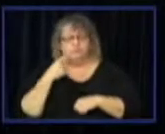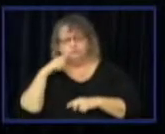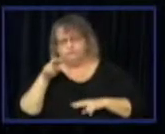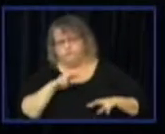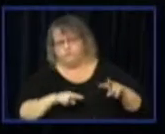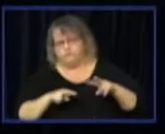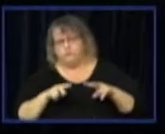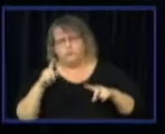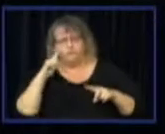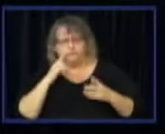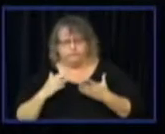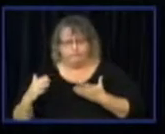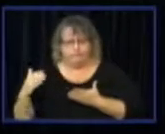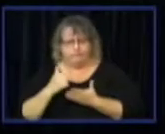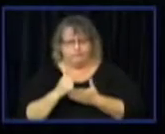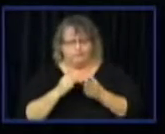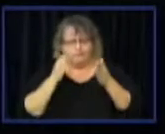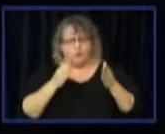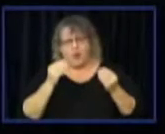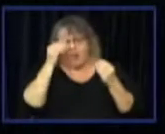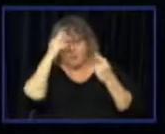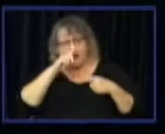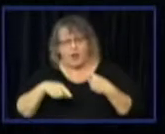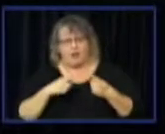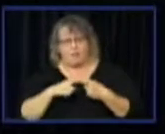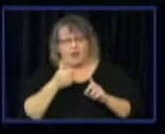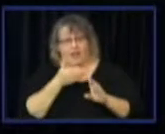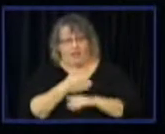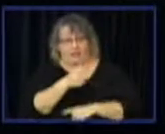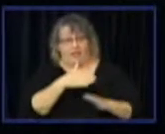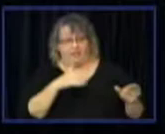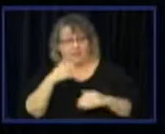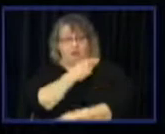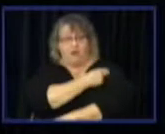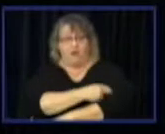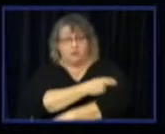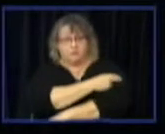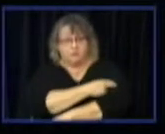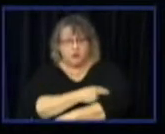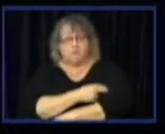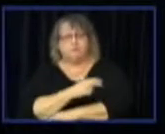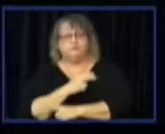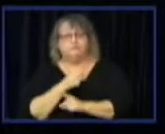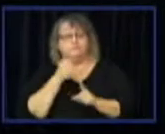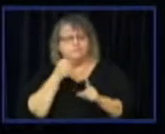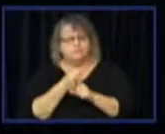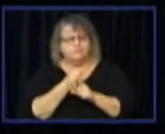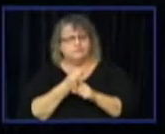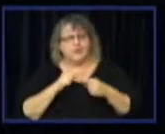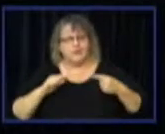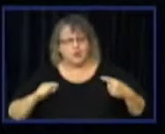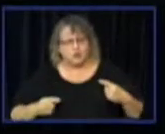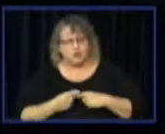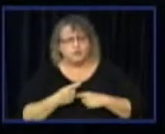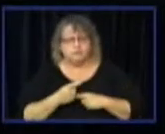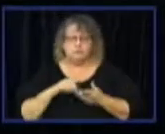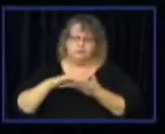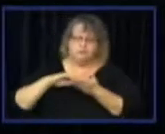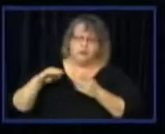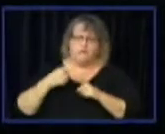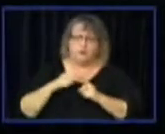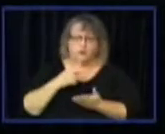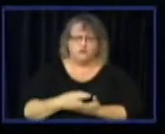at information from individuals once they have left the hospital or been discharged from